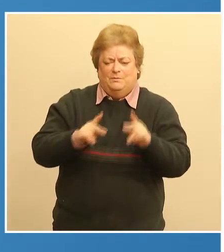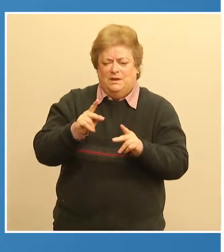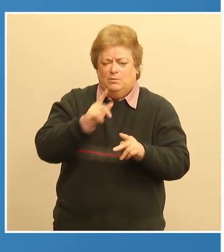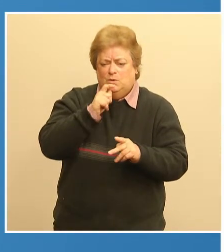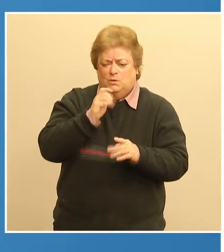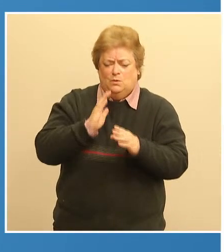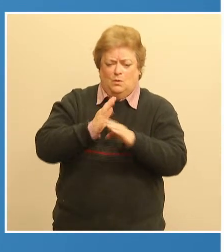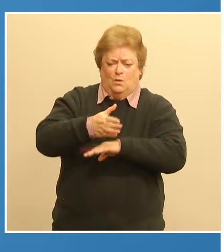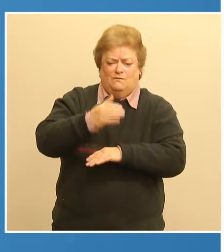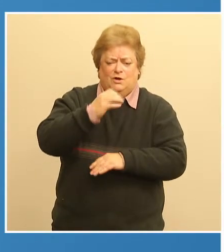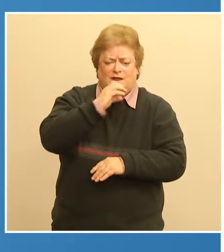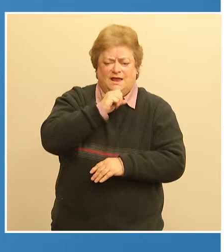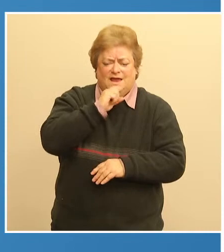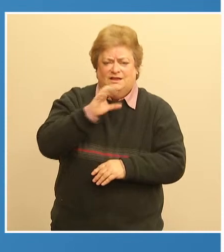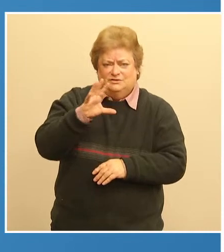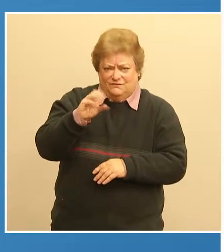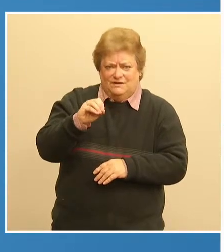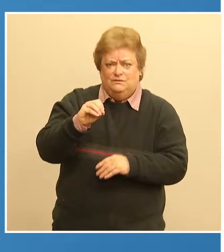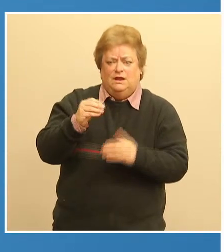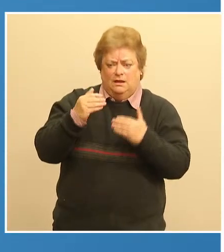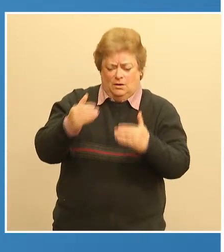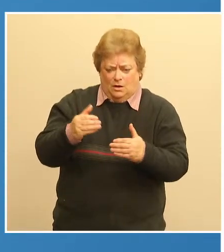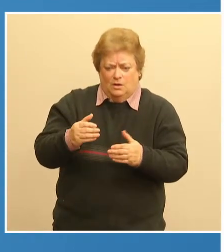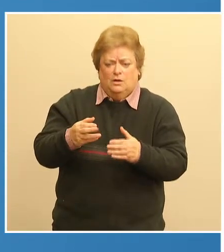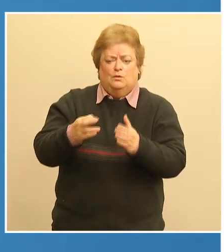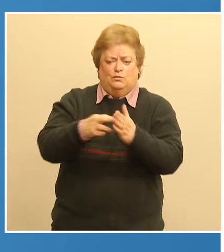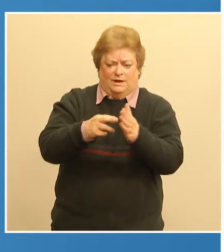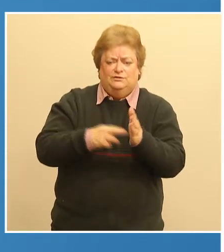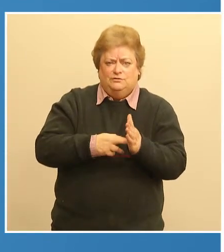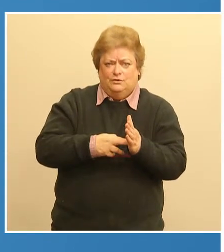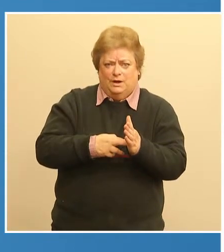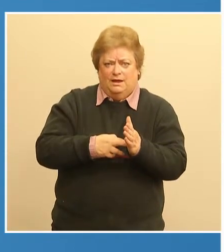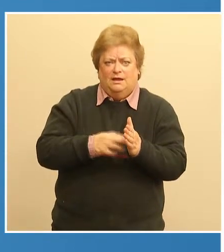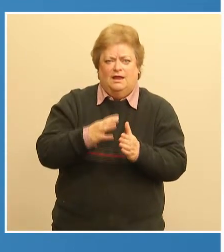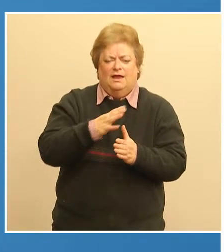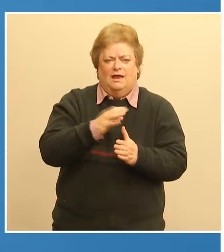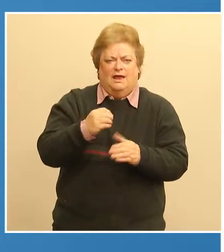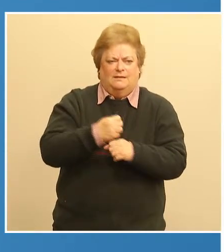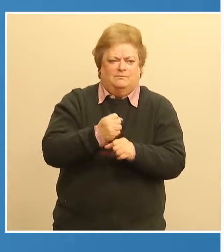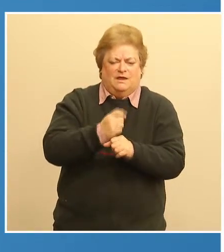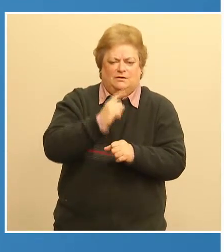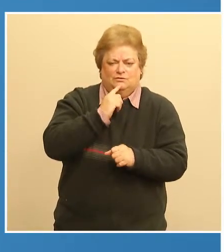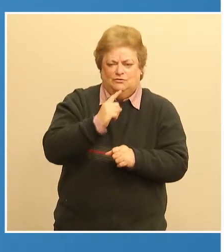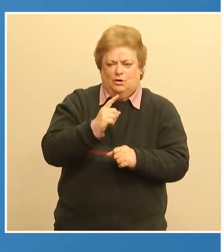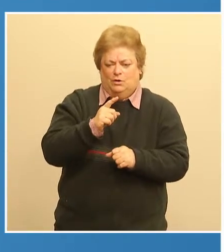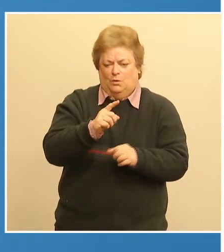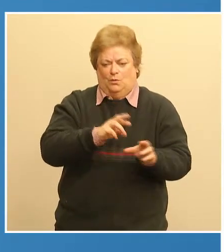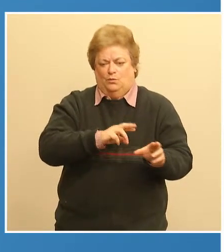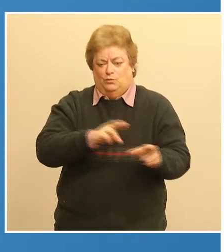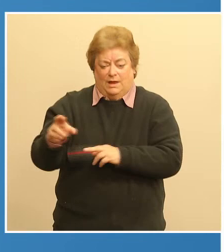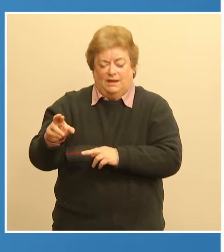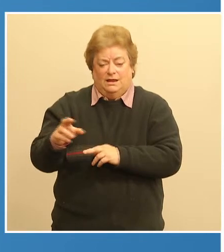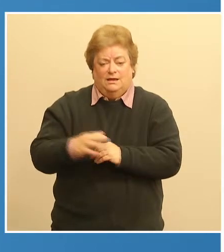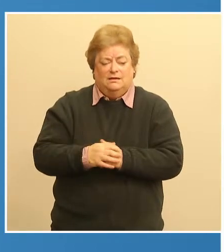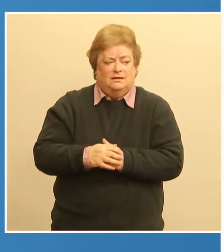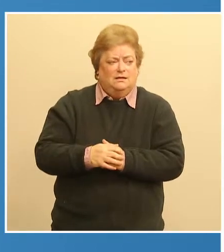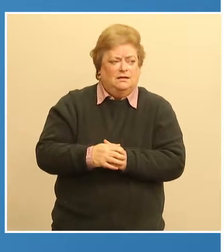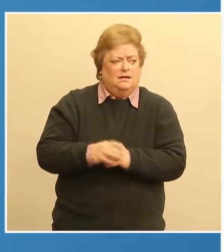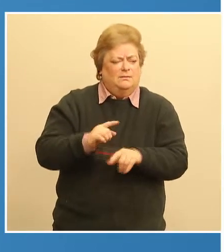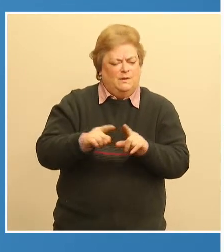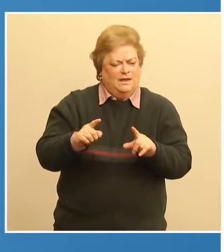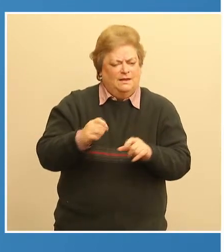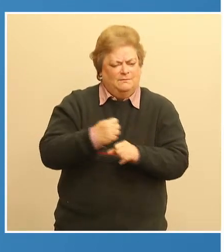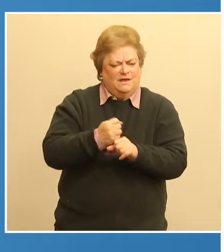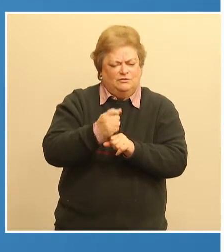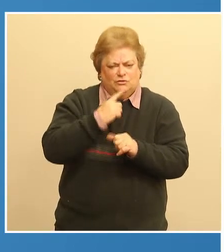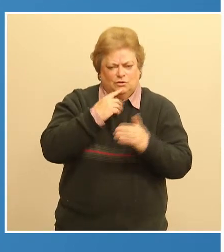age of 50 are getting signed up to register, making sure that you're, again, doing all those safe things. But then once you